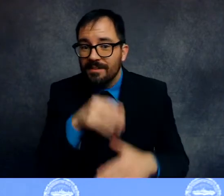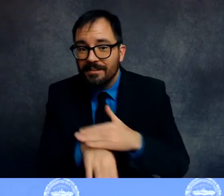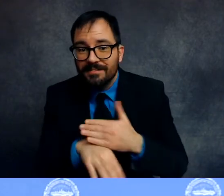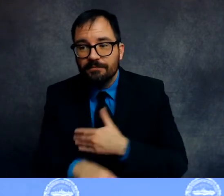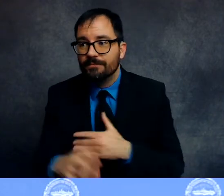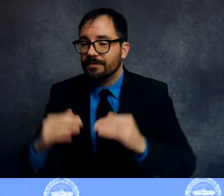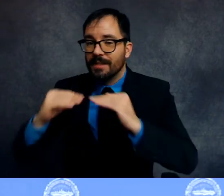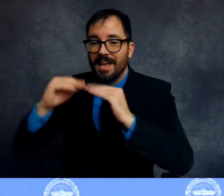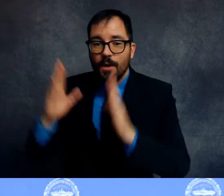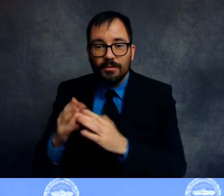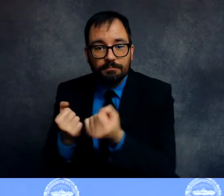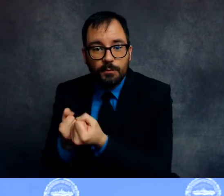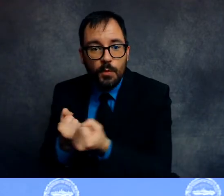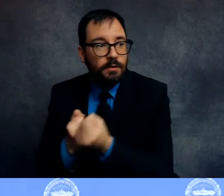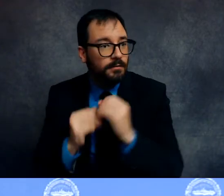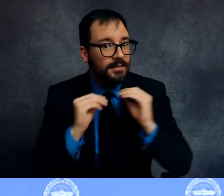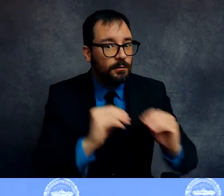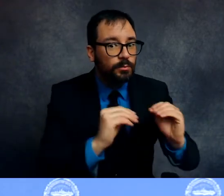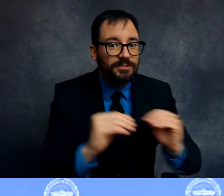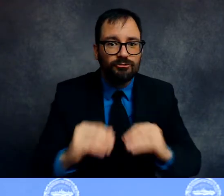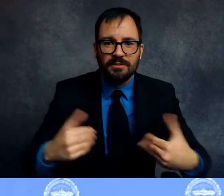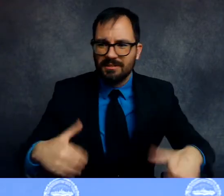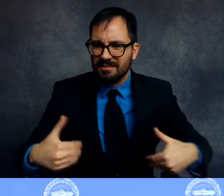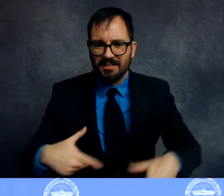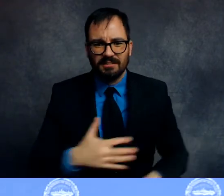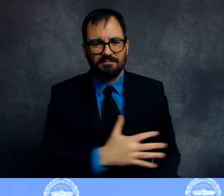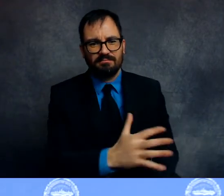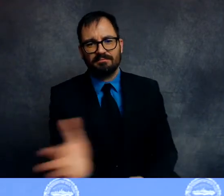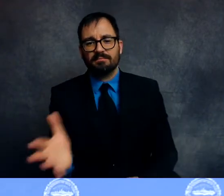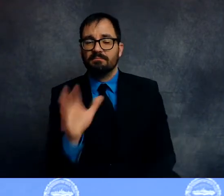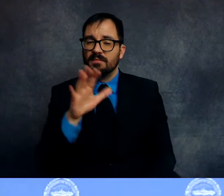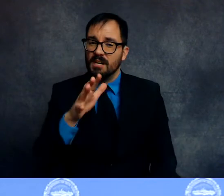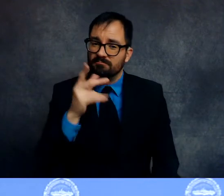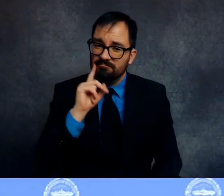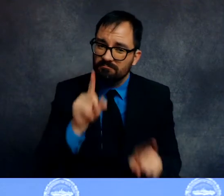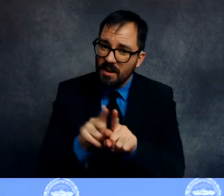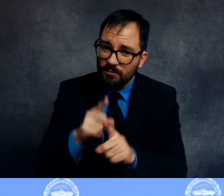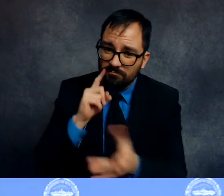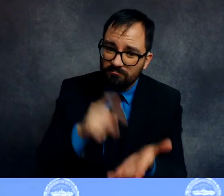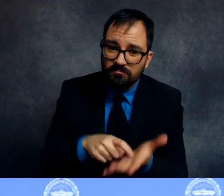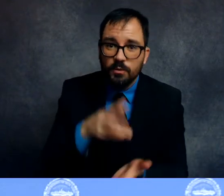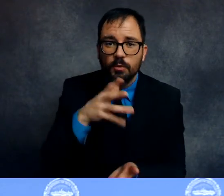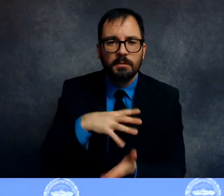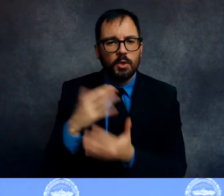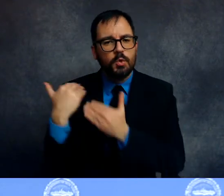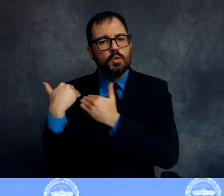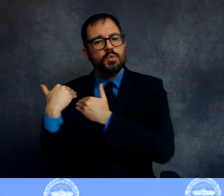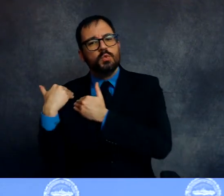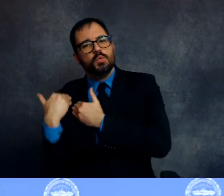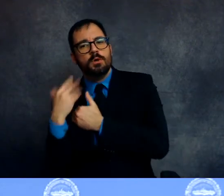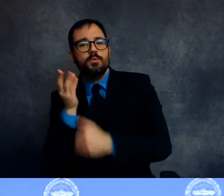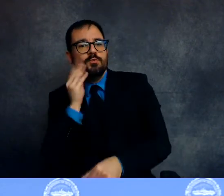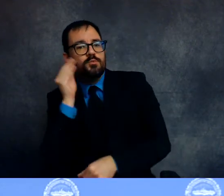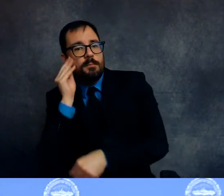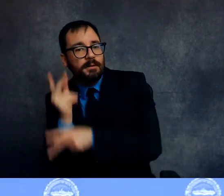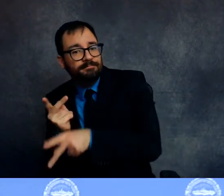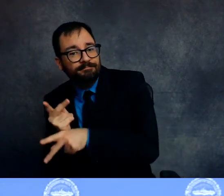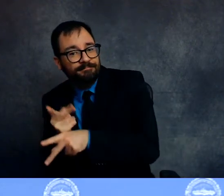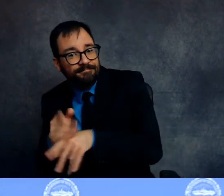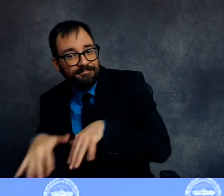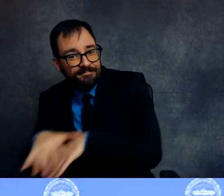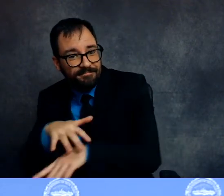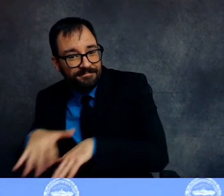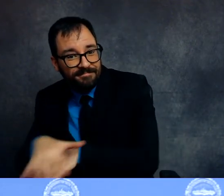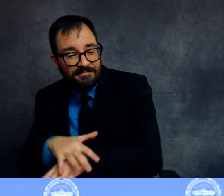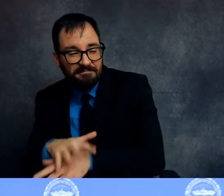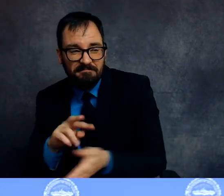many of the most important responses here in Boston. From healthcare to food access to housing support to education, I